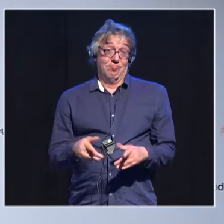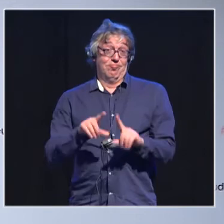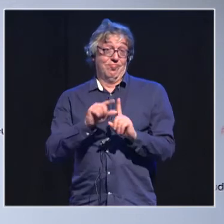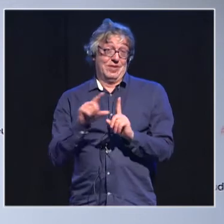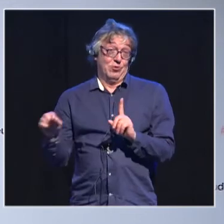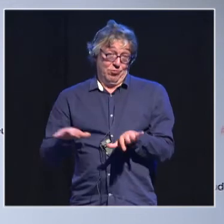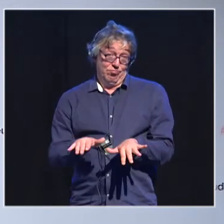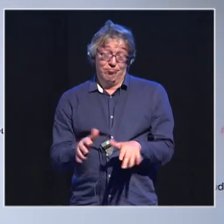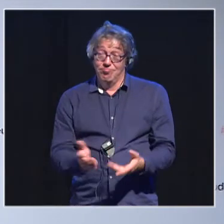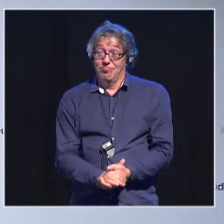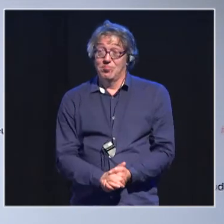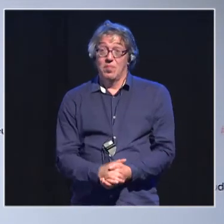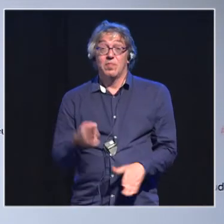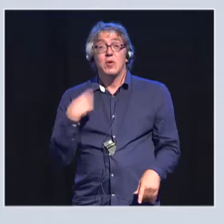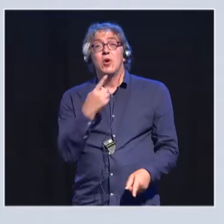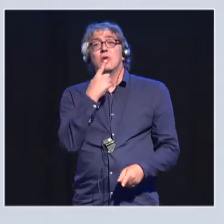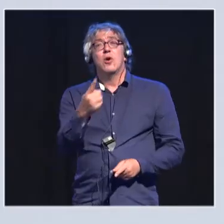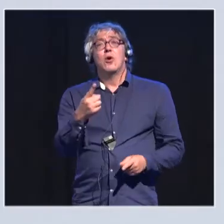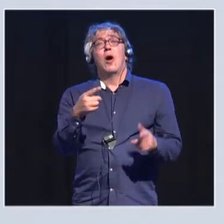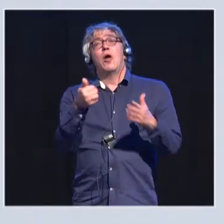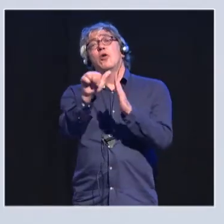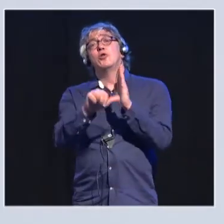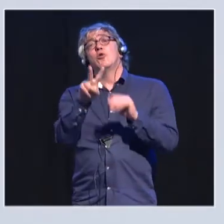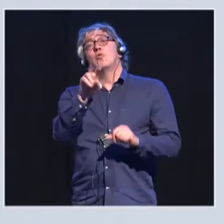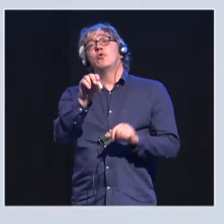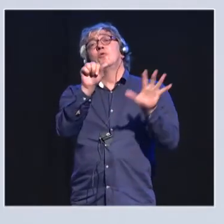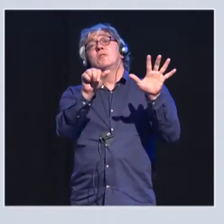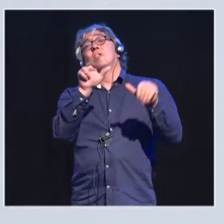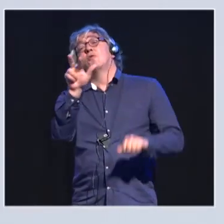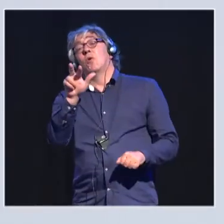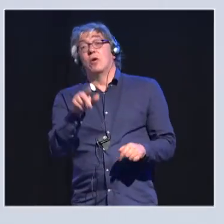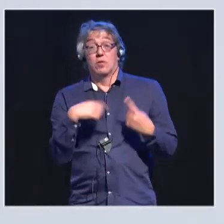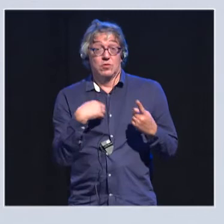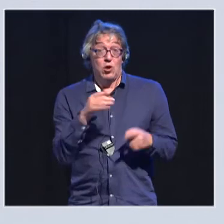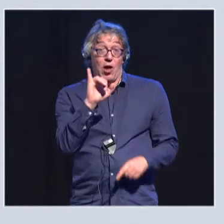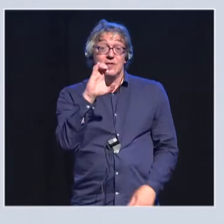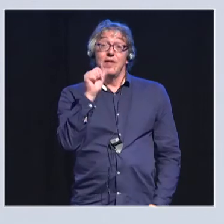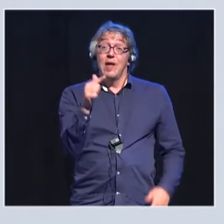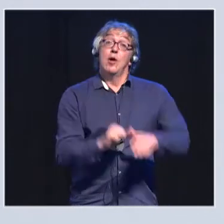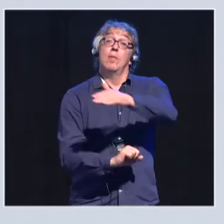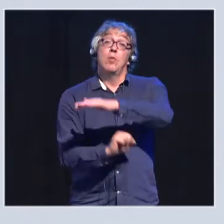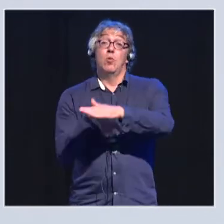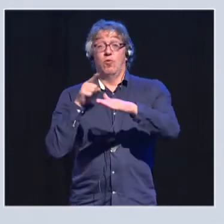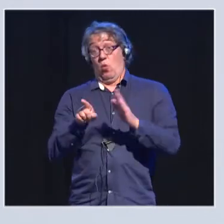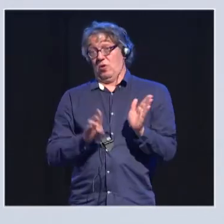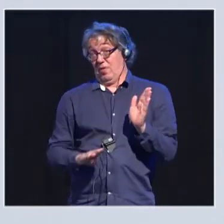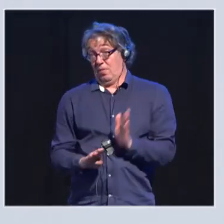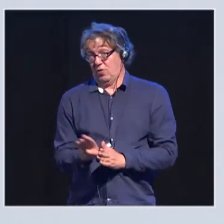African Union, which we call Agenda 2063. So the view is that ICT is the backbone of development and the backbone of